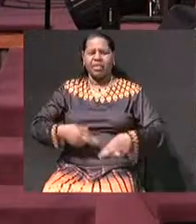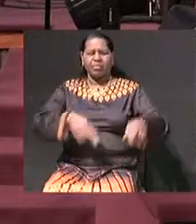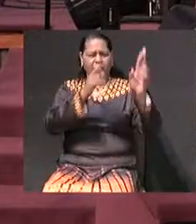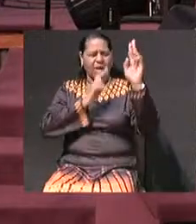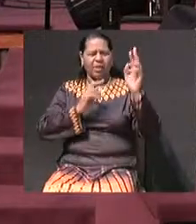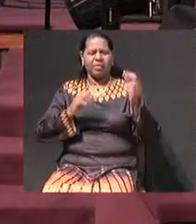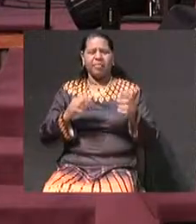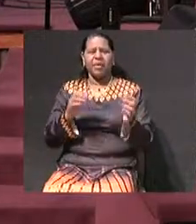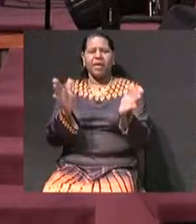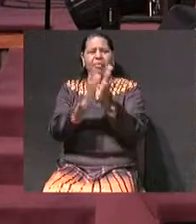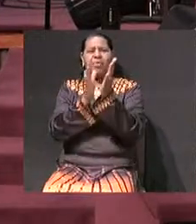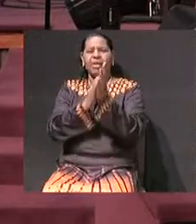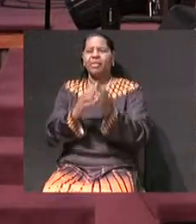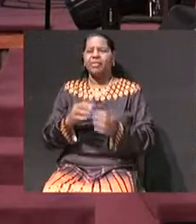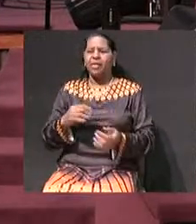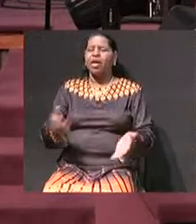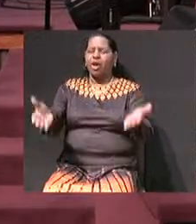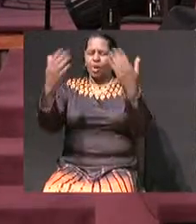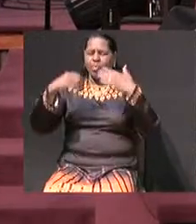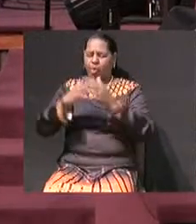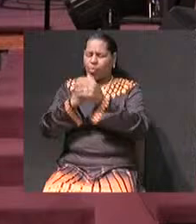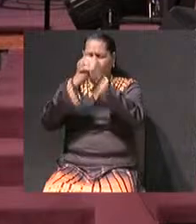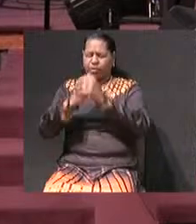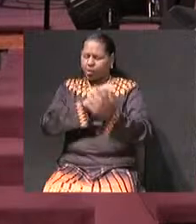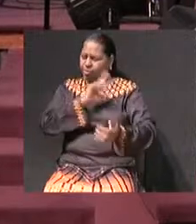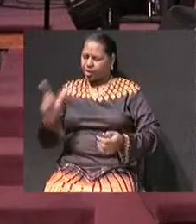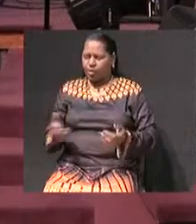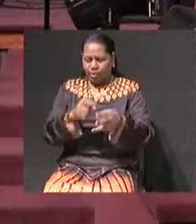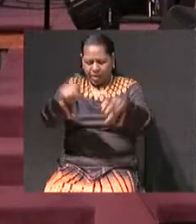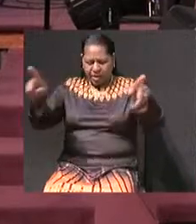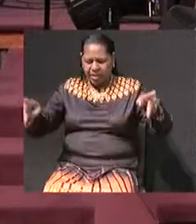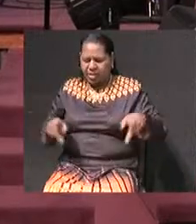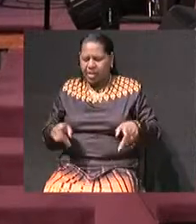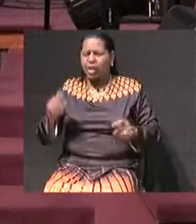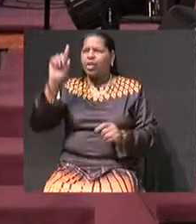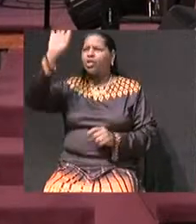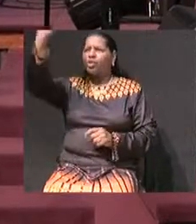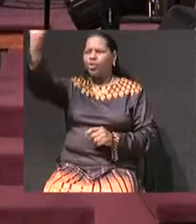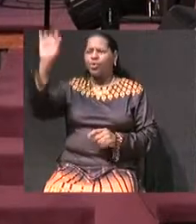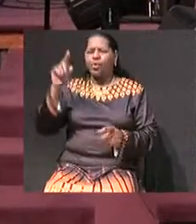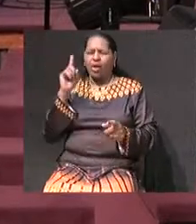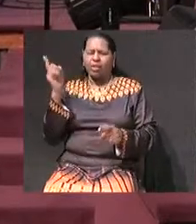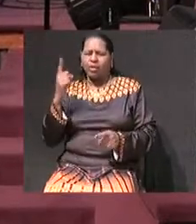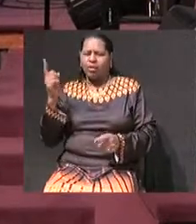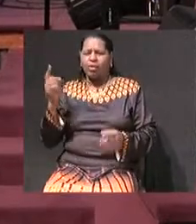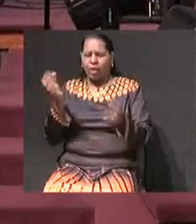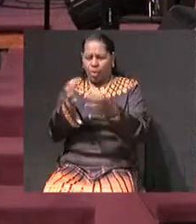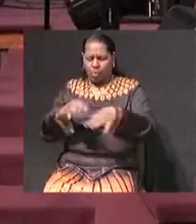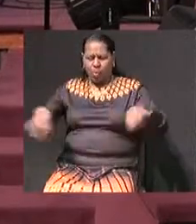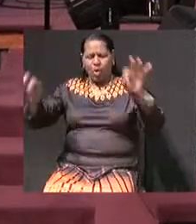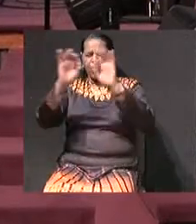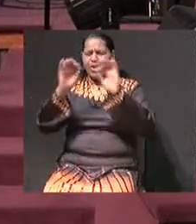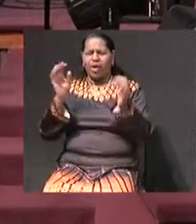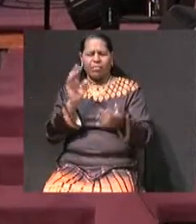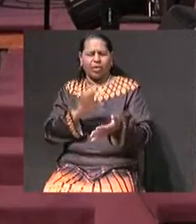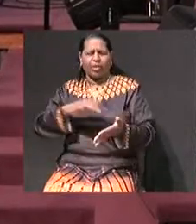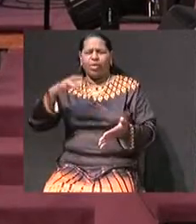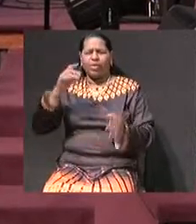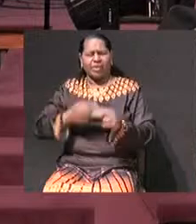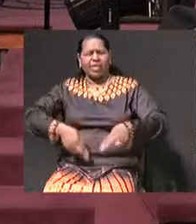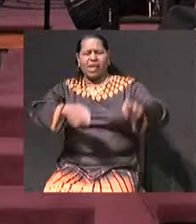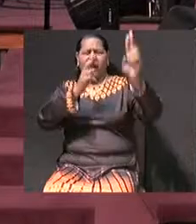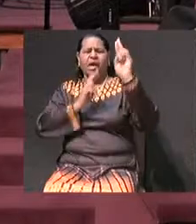we worship the Lord in the room? You alone are worthy of the glory, the